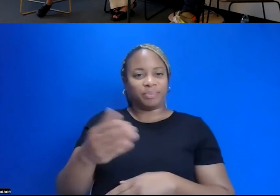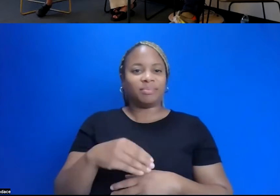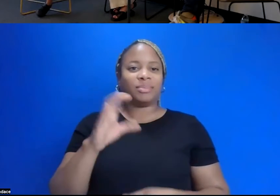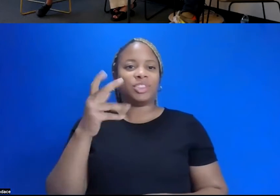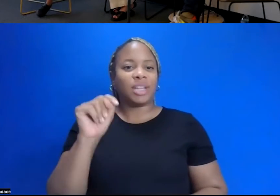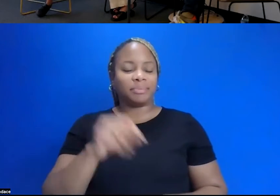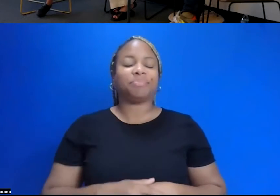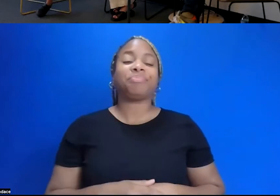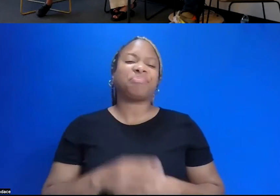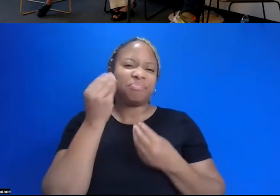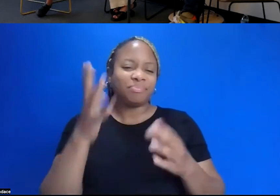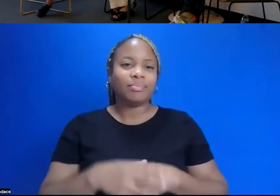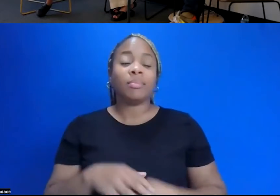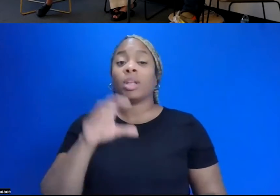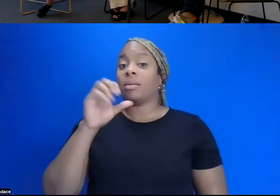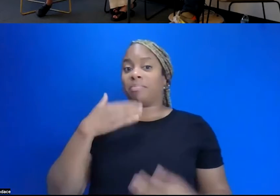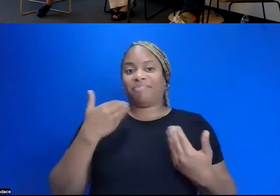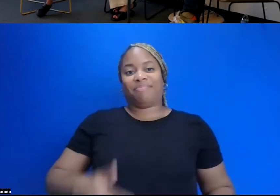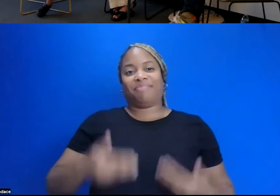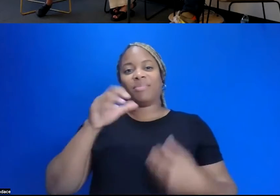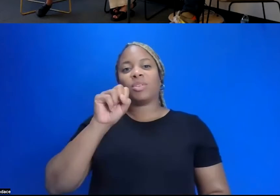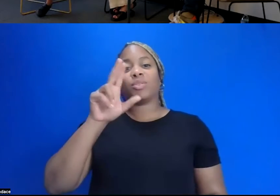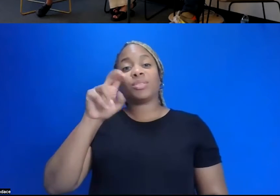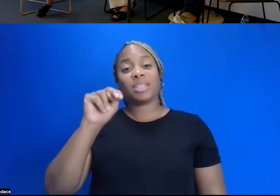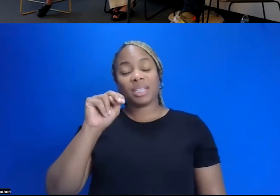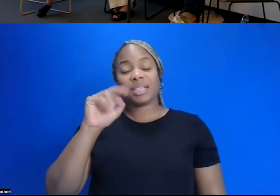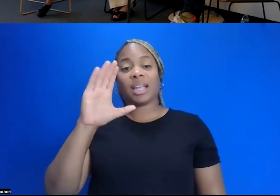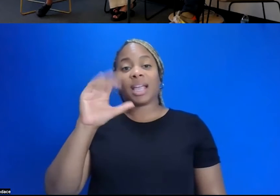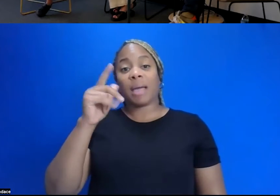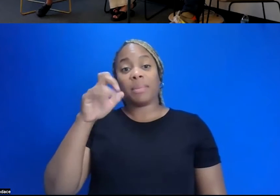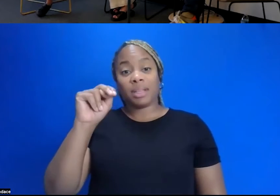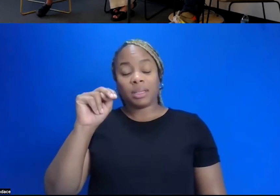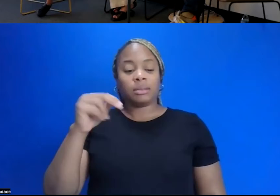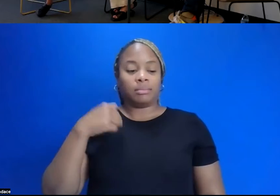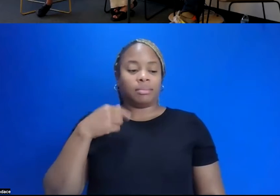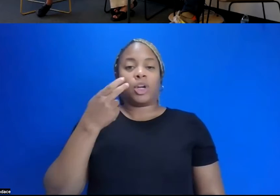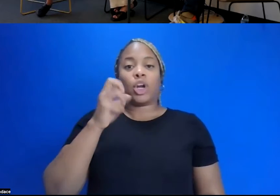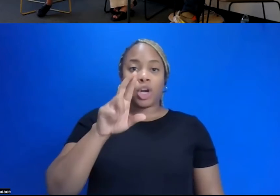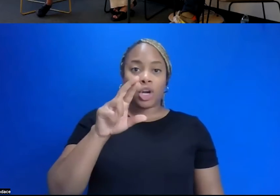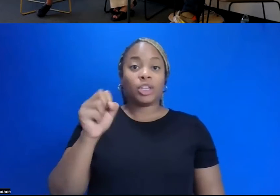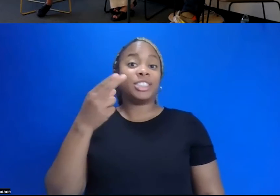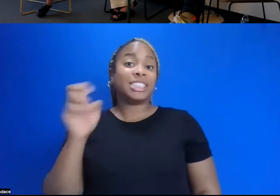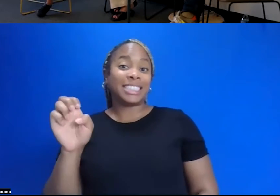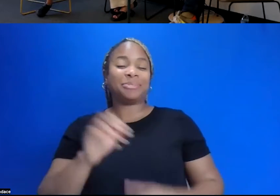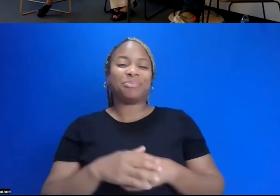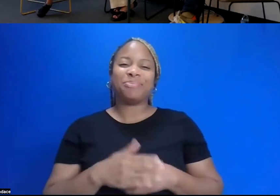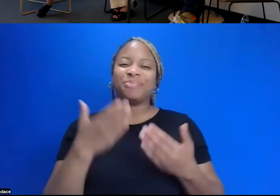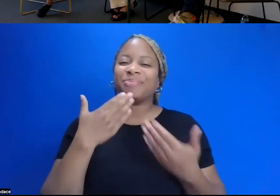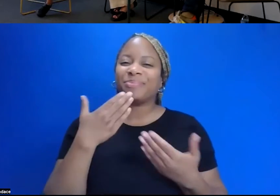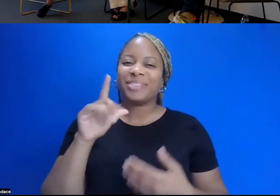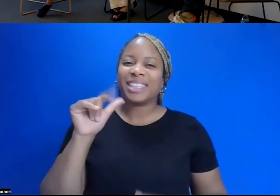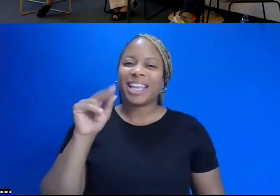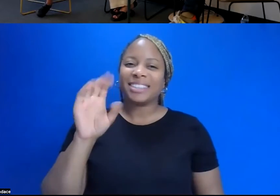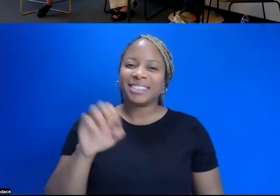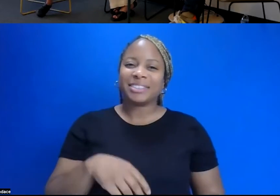box. Susan Kaplan, and my pronouns are her and she. Thank you, Lance.